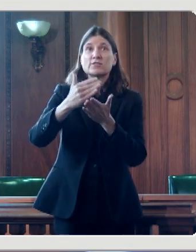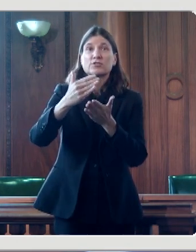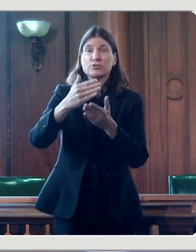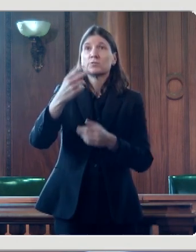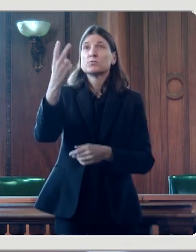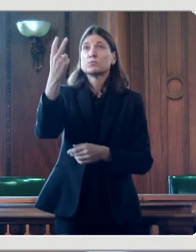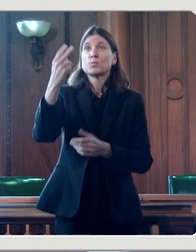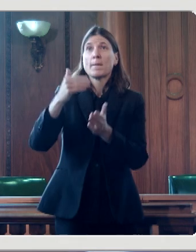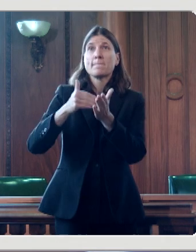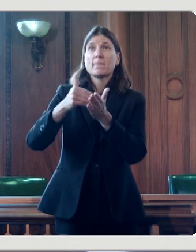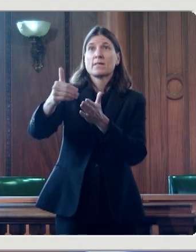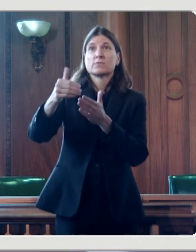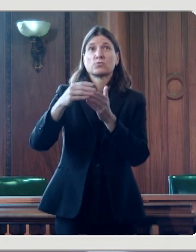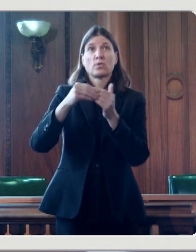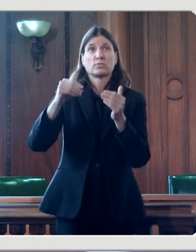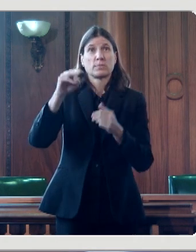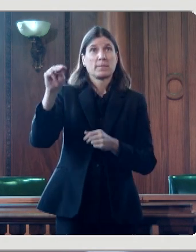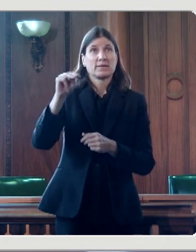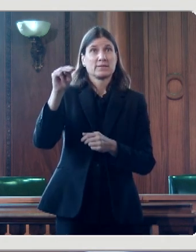to help out residents